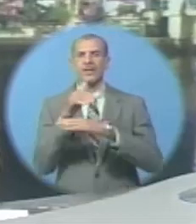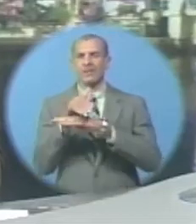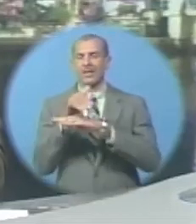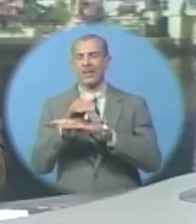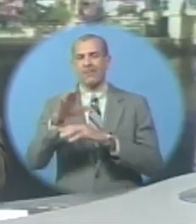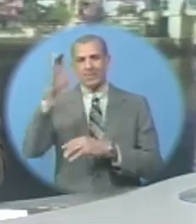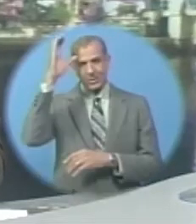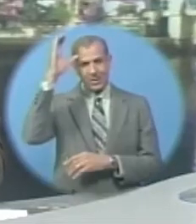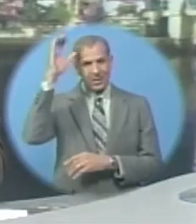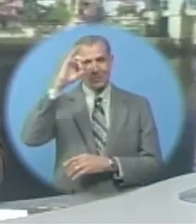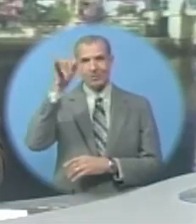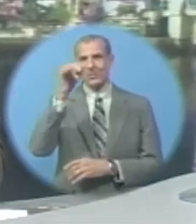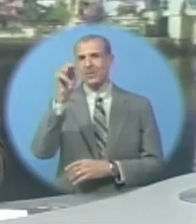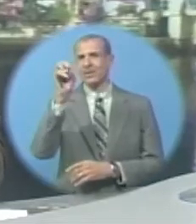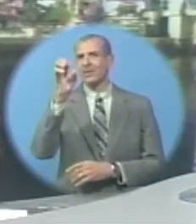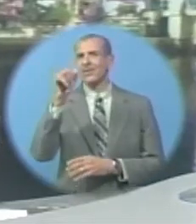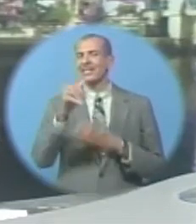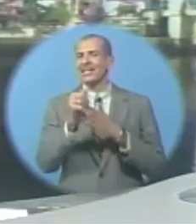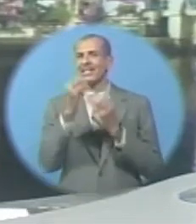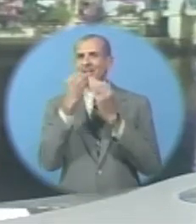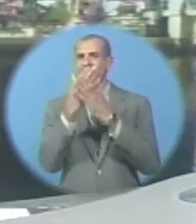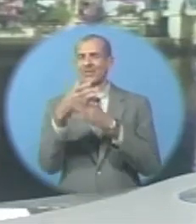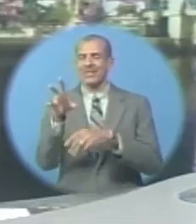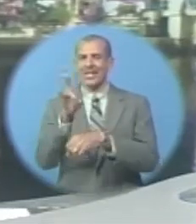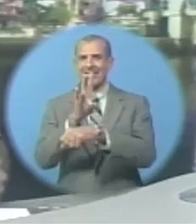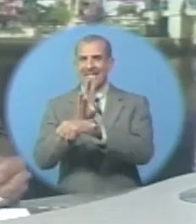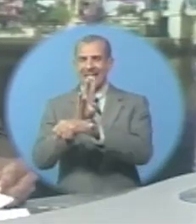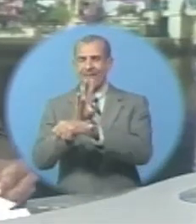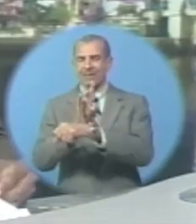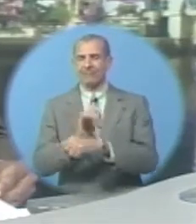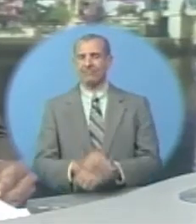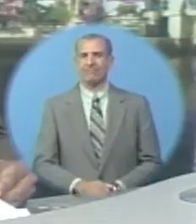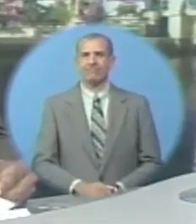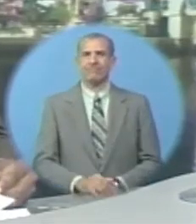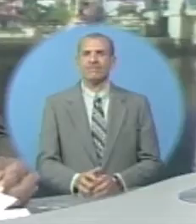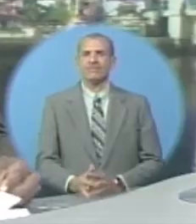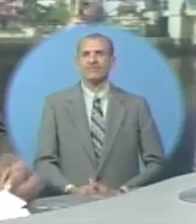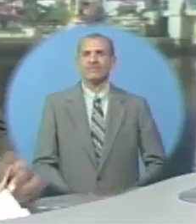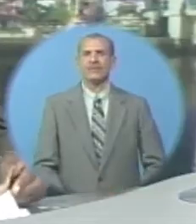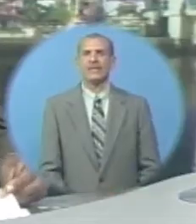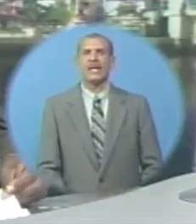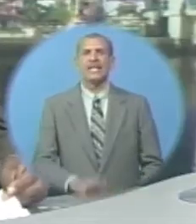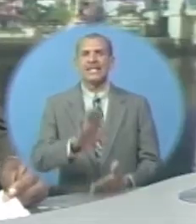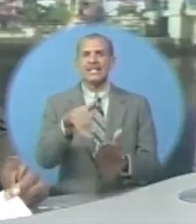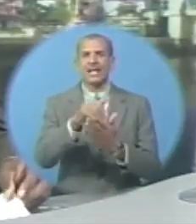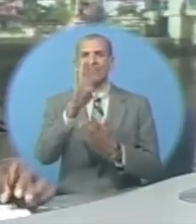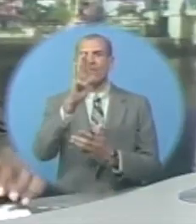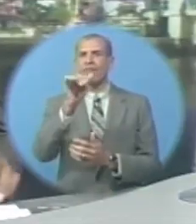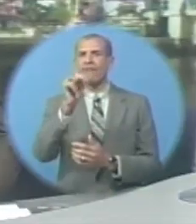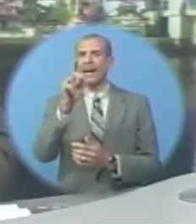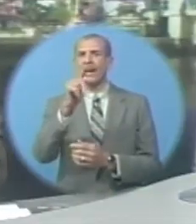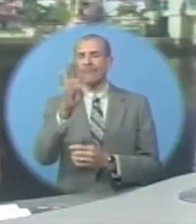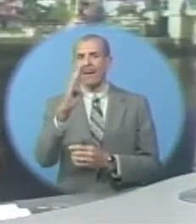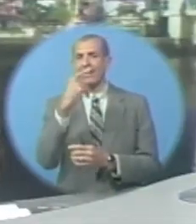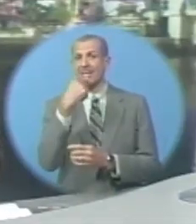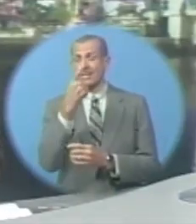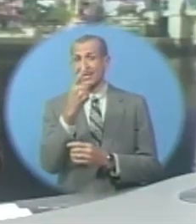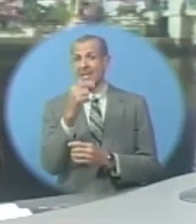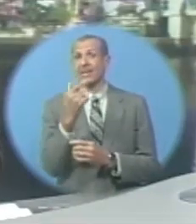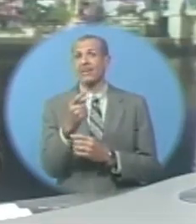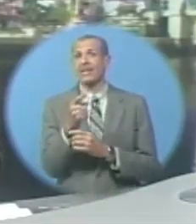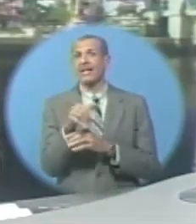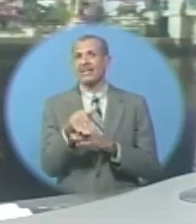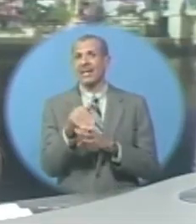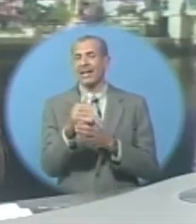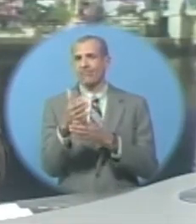Good evening, I'm Shane Jones, leading the news at 7. The Central Bank of Barbados says while there has been a